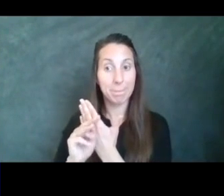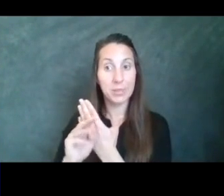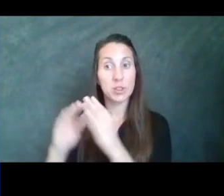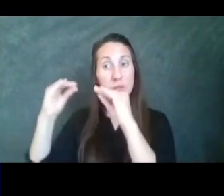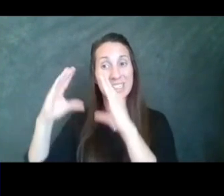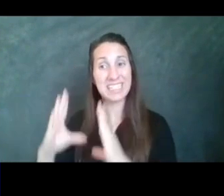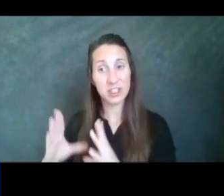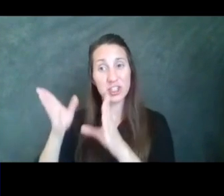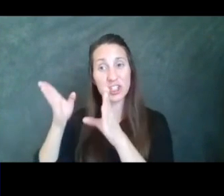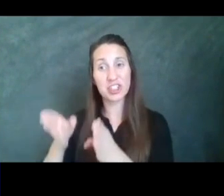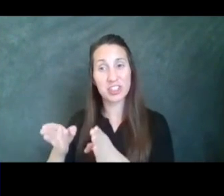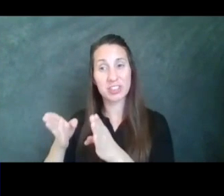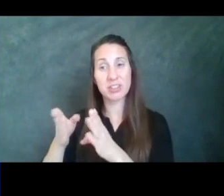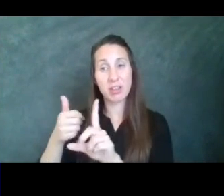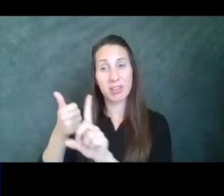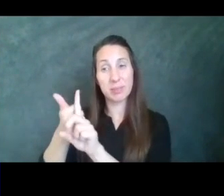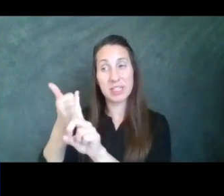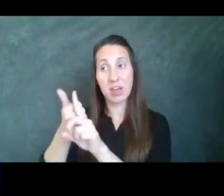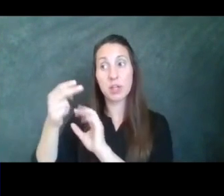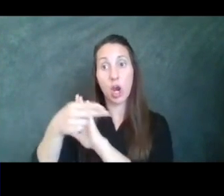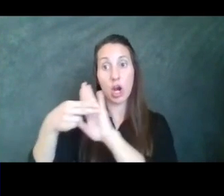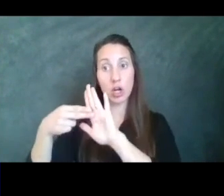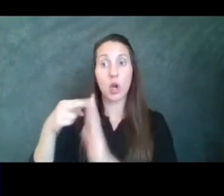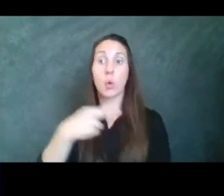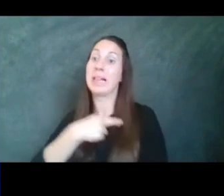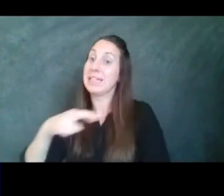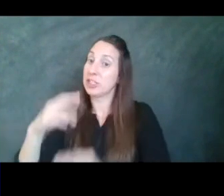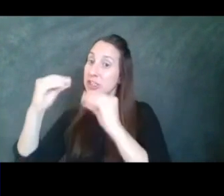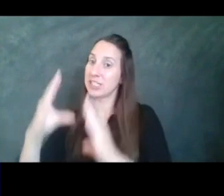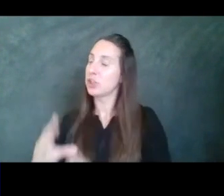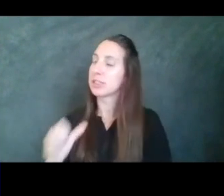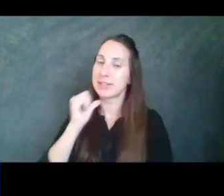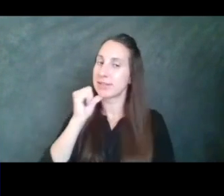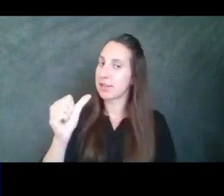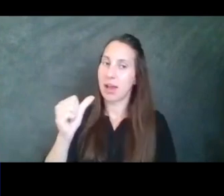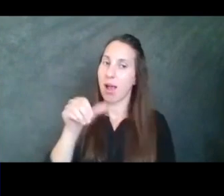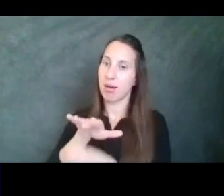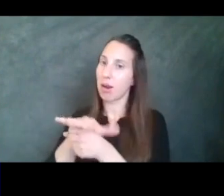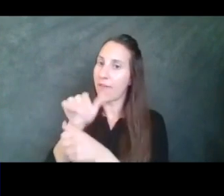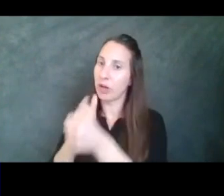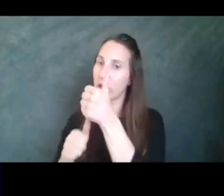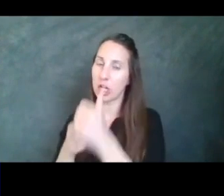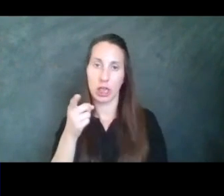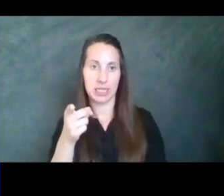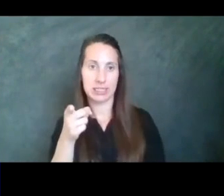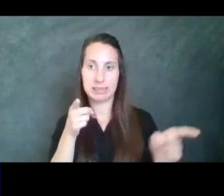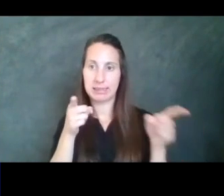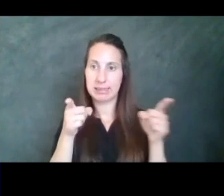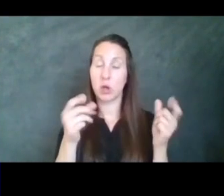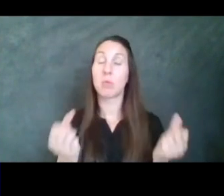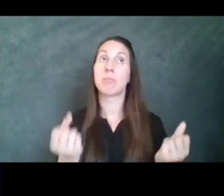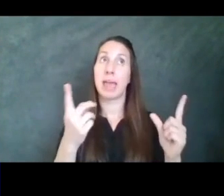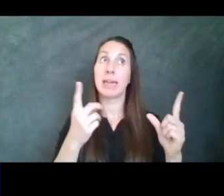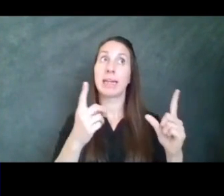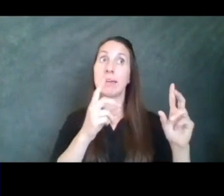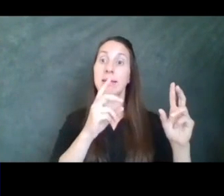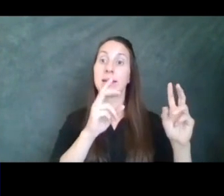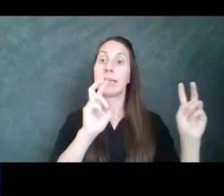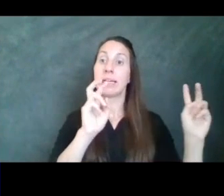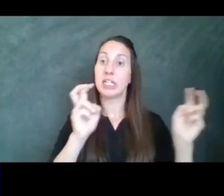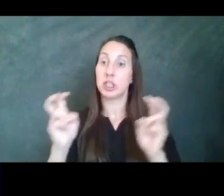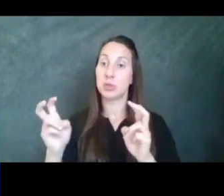be religious teachers, then it would not. So there's many issues that are covered, such